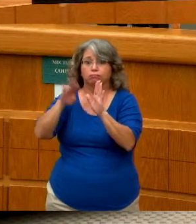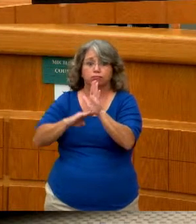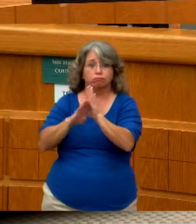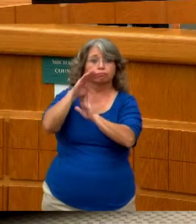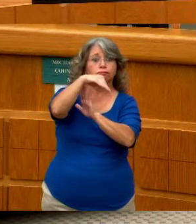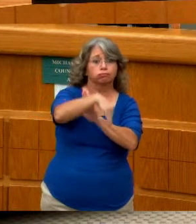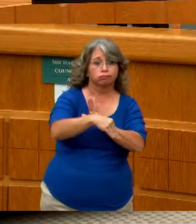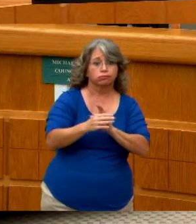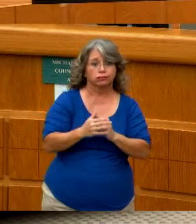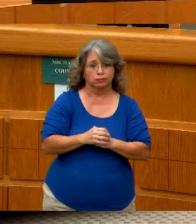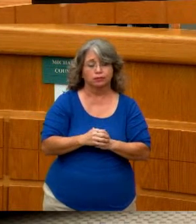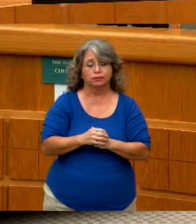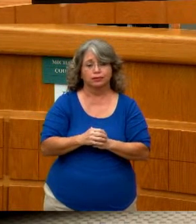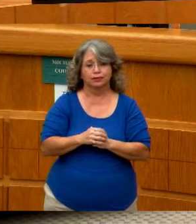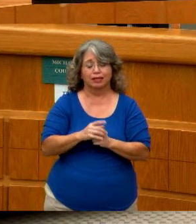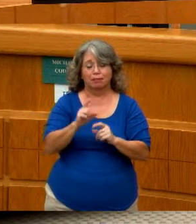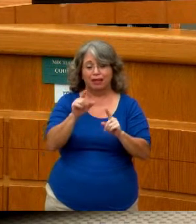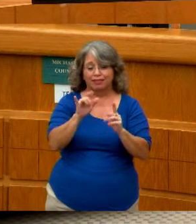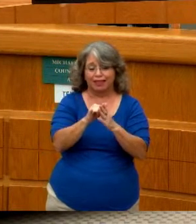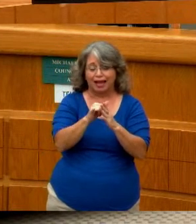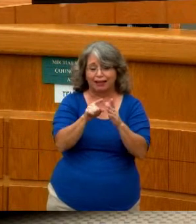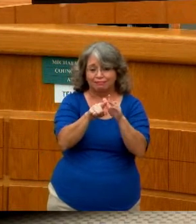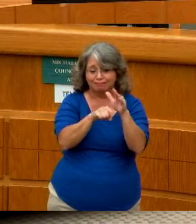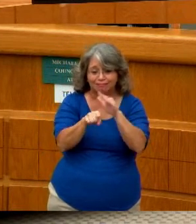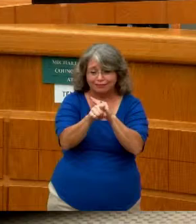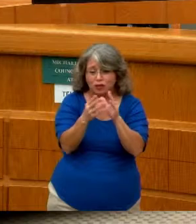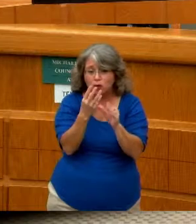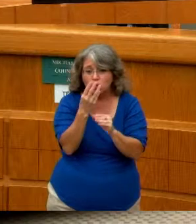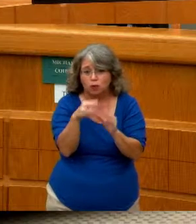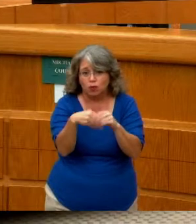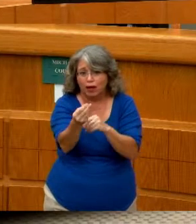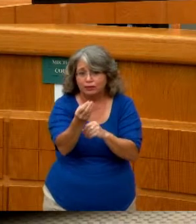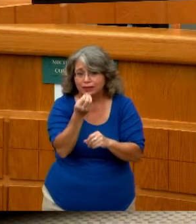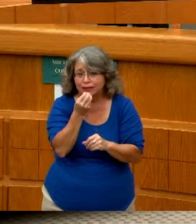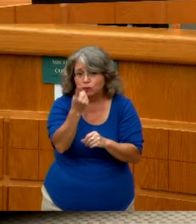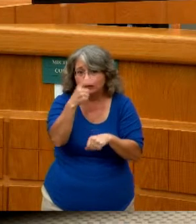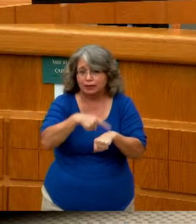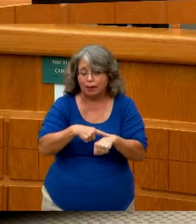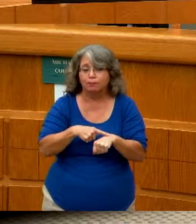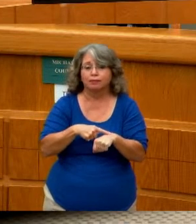hits again. However, that causes the rise in the pandemic.